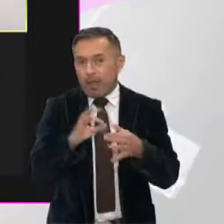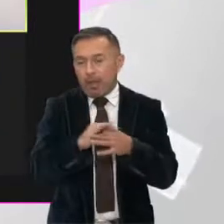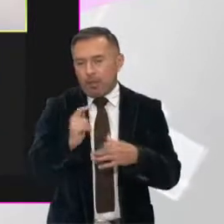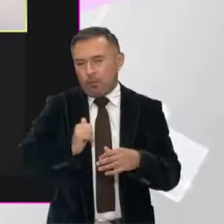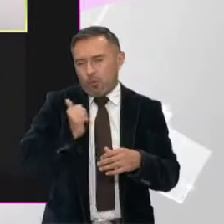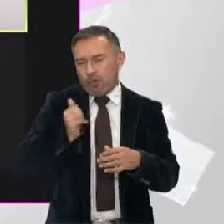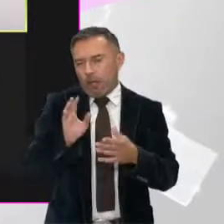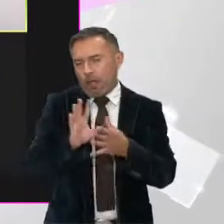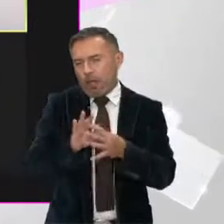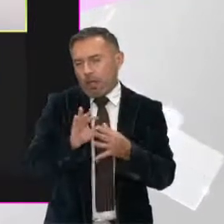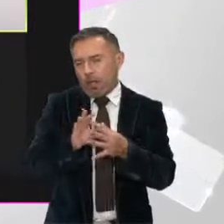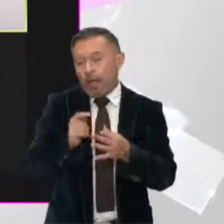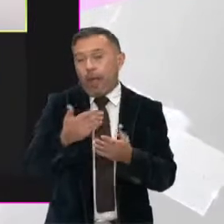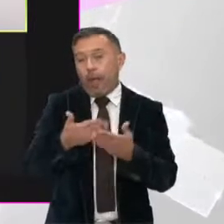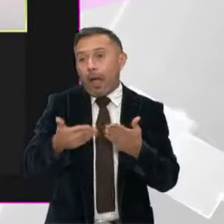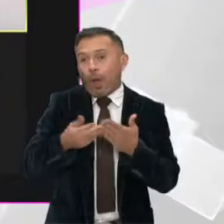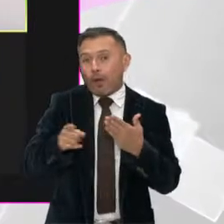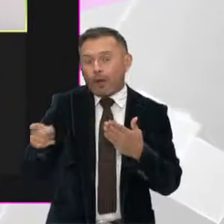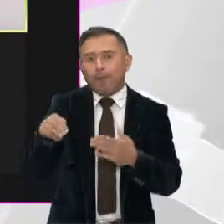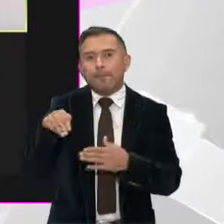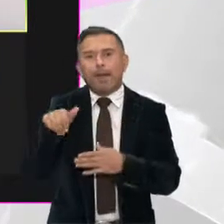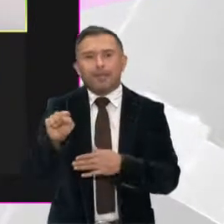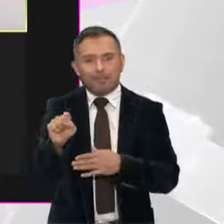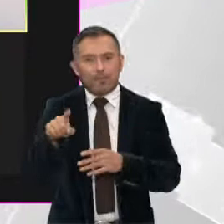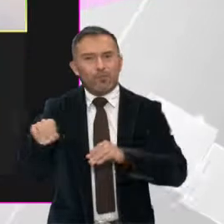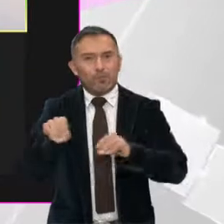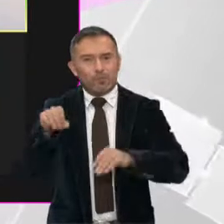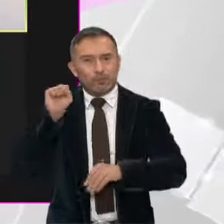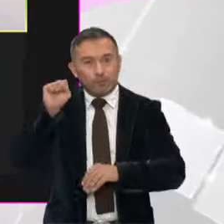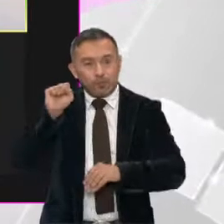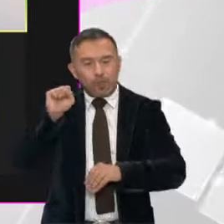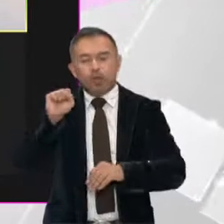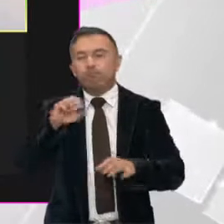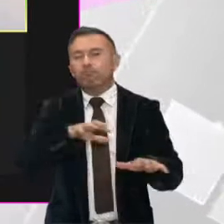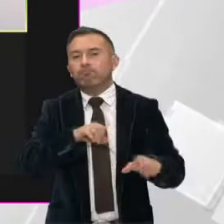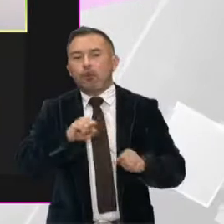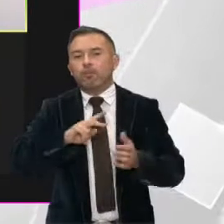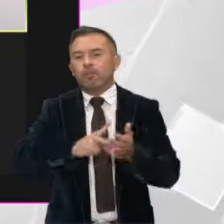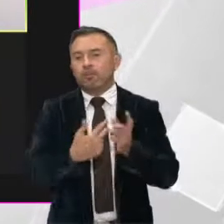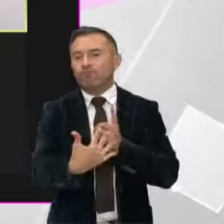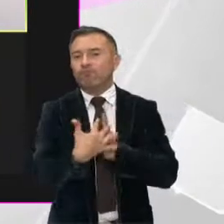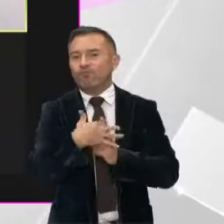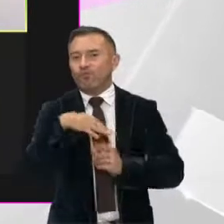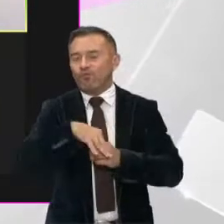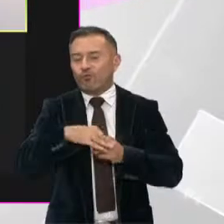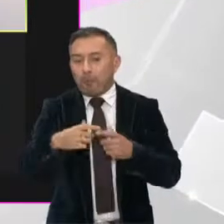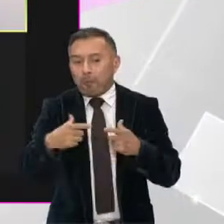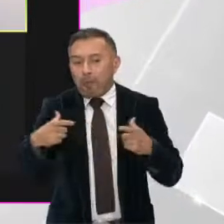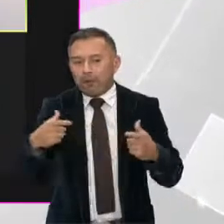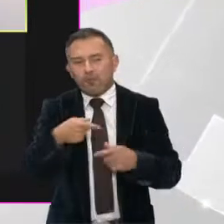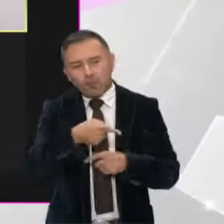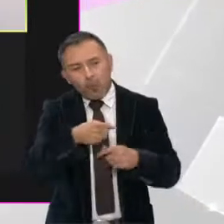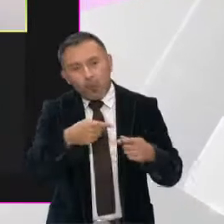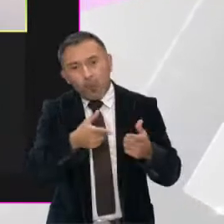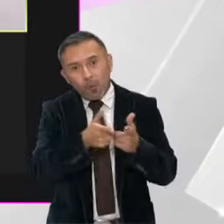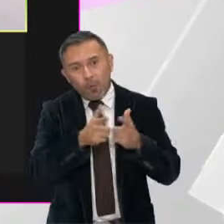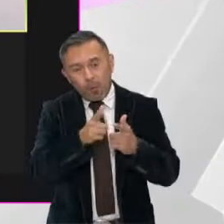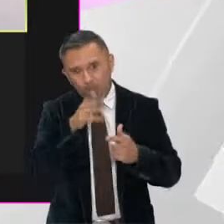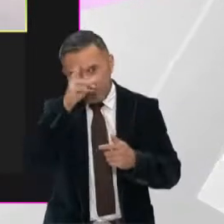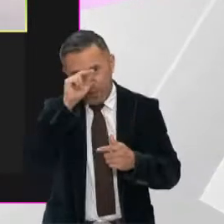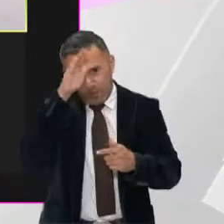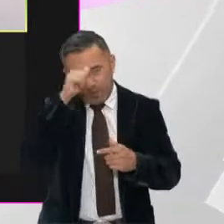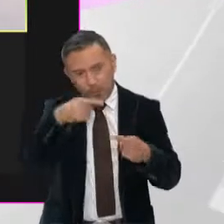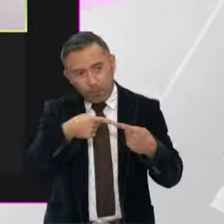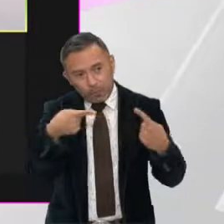differences at all. So this has helped the positioning of this movement towards socialism again, and also